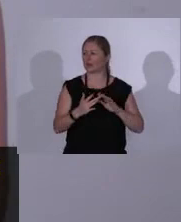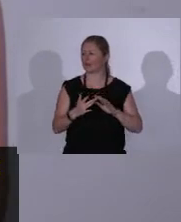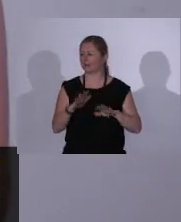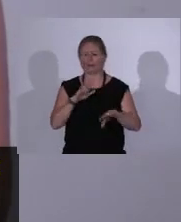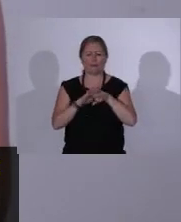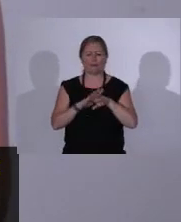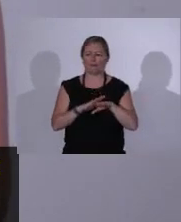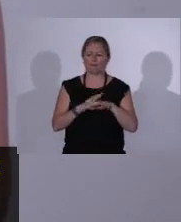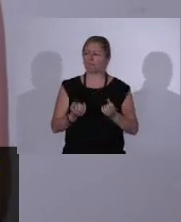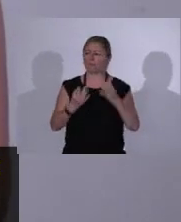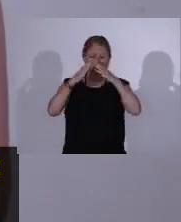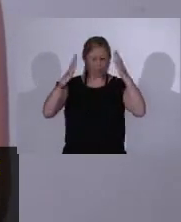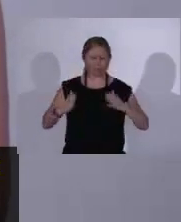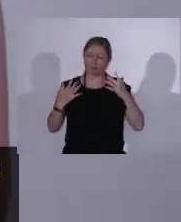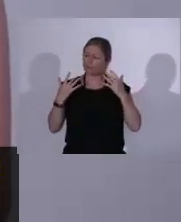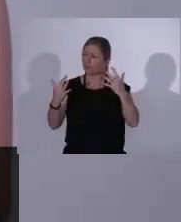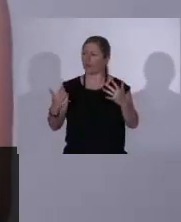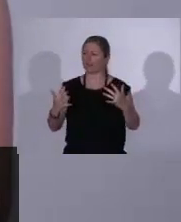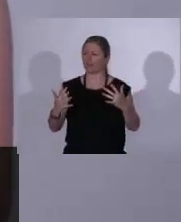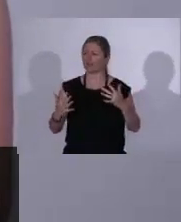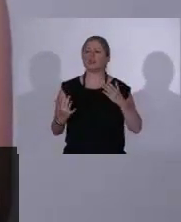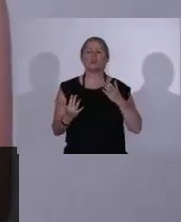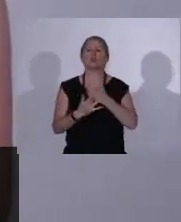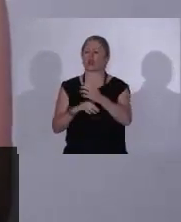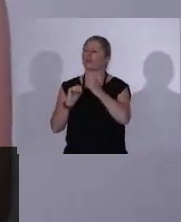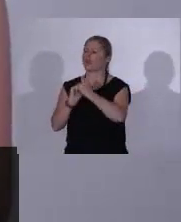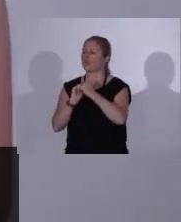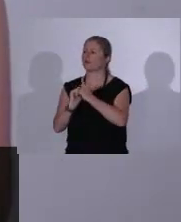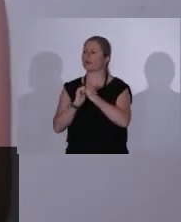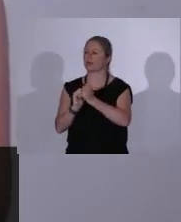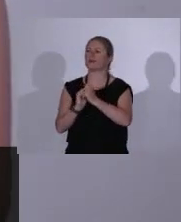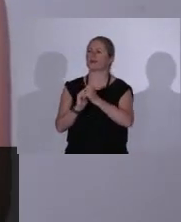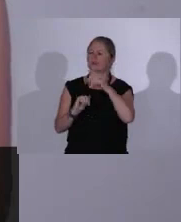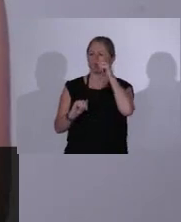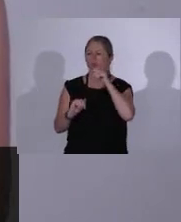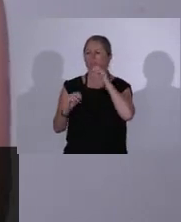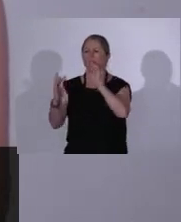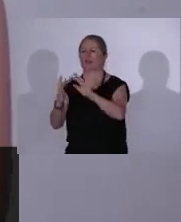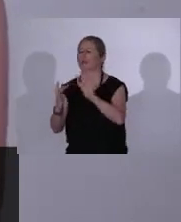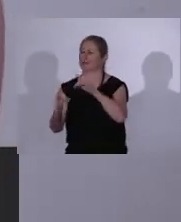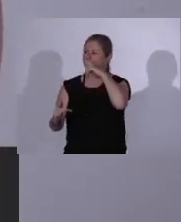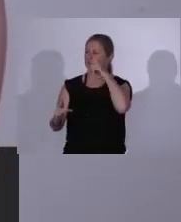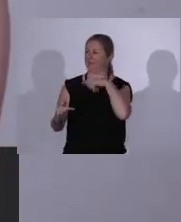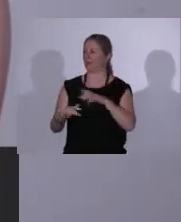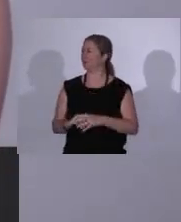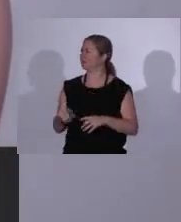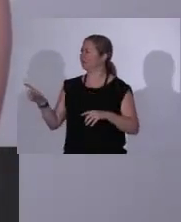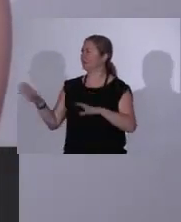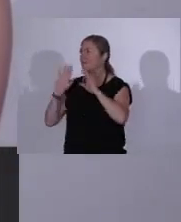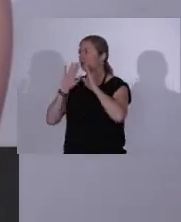So it's definitely through partnerships that we'll be aiming to reach the people who need us most. It's